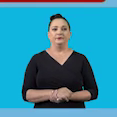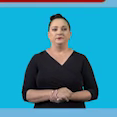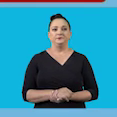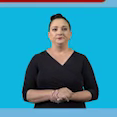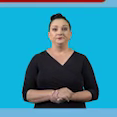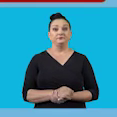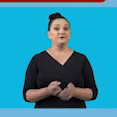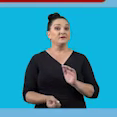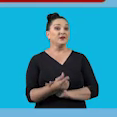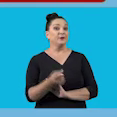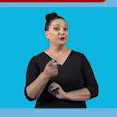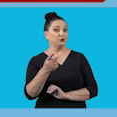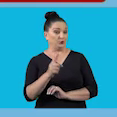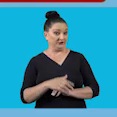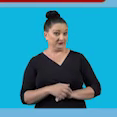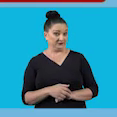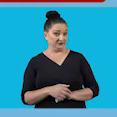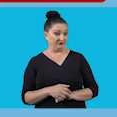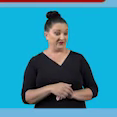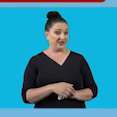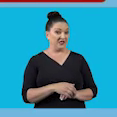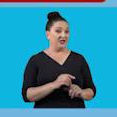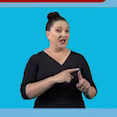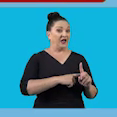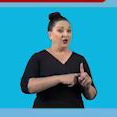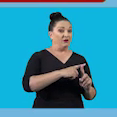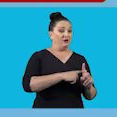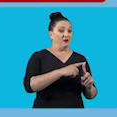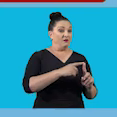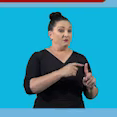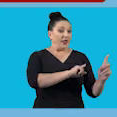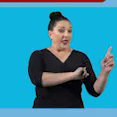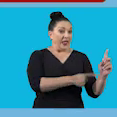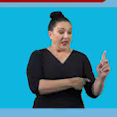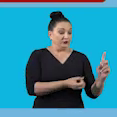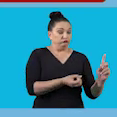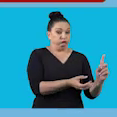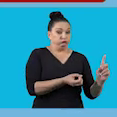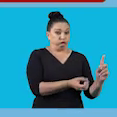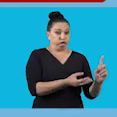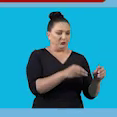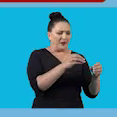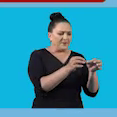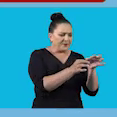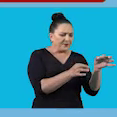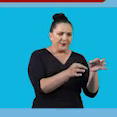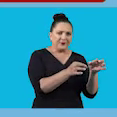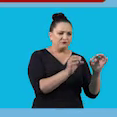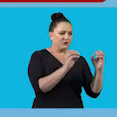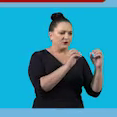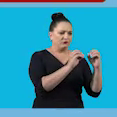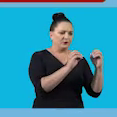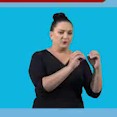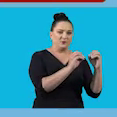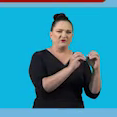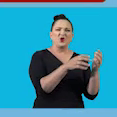So what basically happens? When energy is added to a substance, the force of attraction between the particles